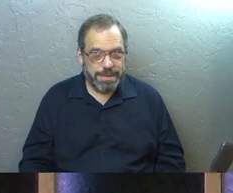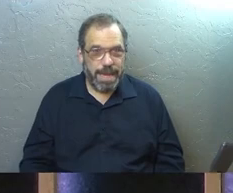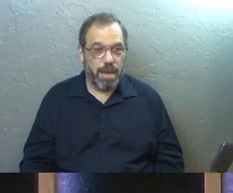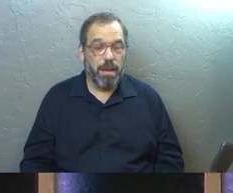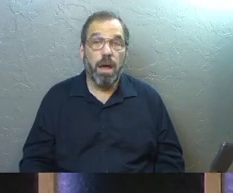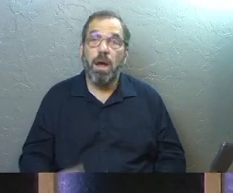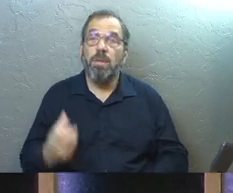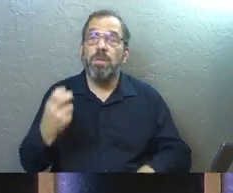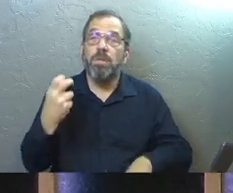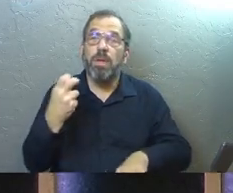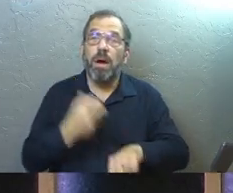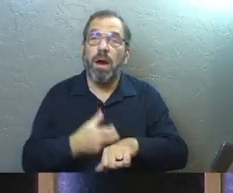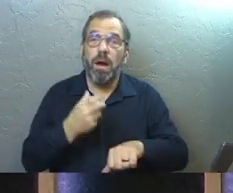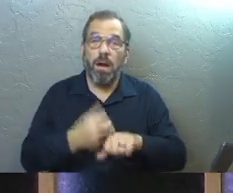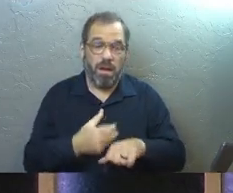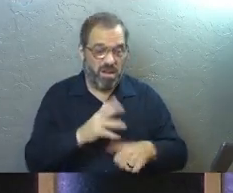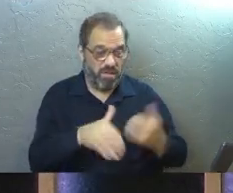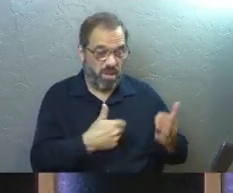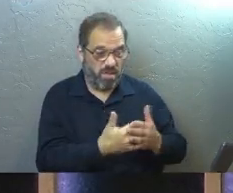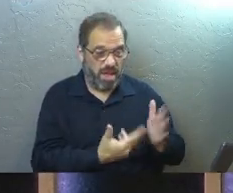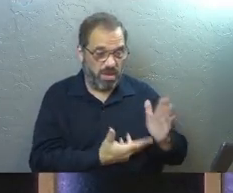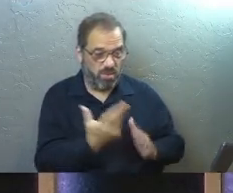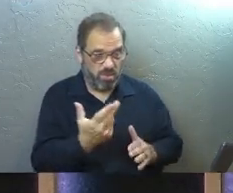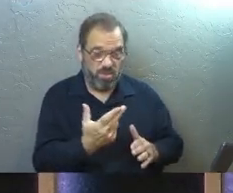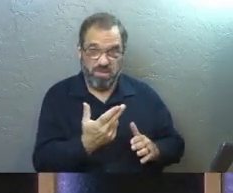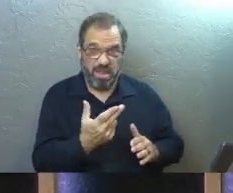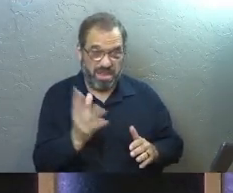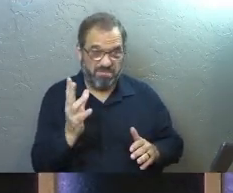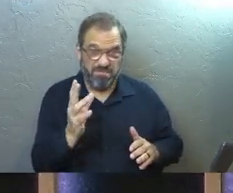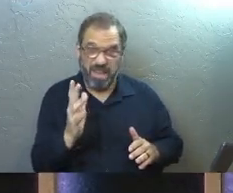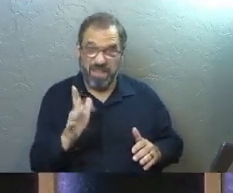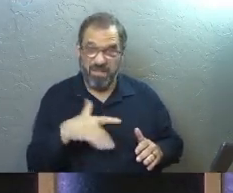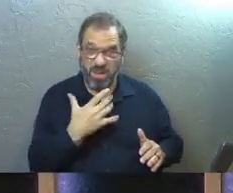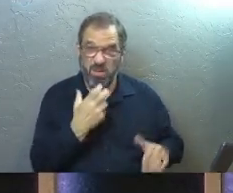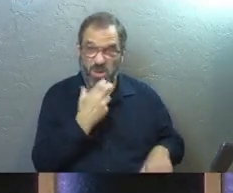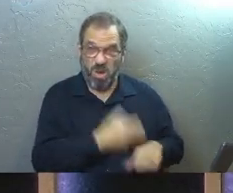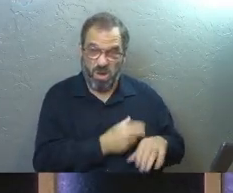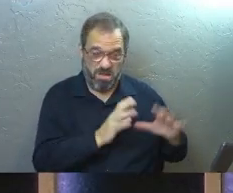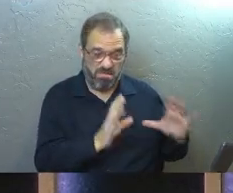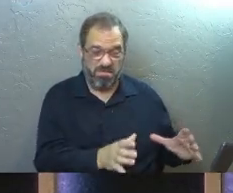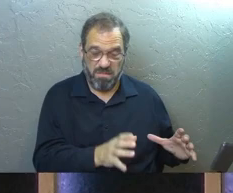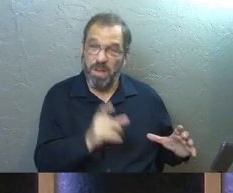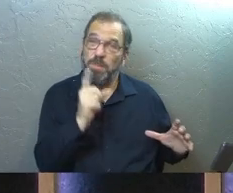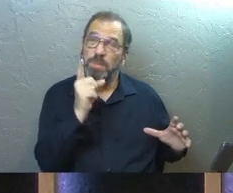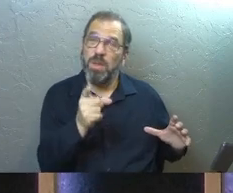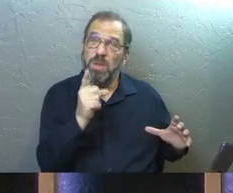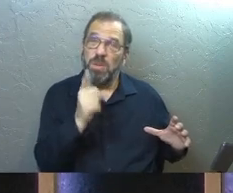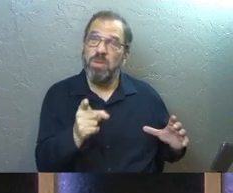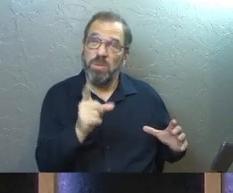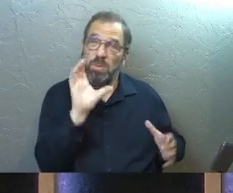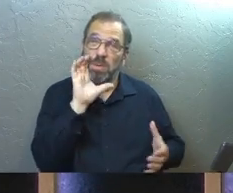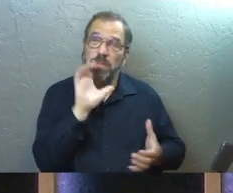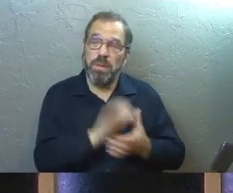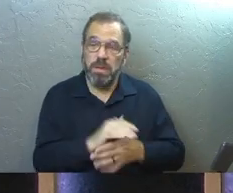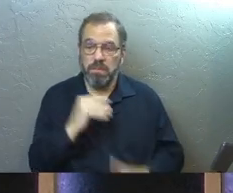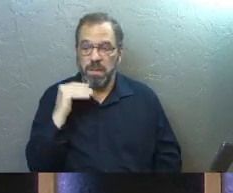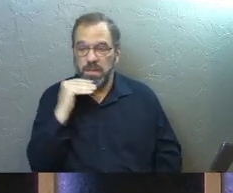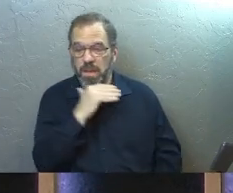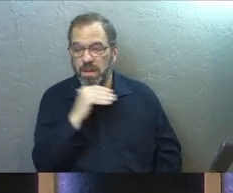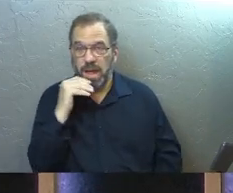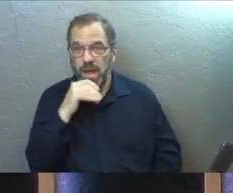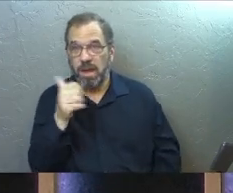The hard part about saying all of that truth, as hard as it is that you would start to believe the